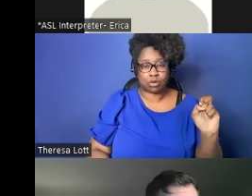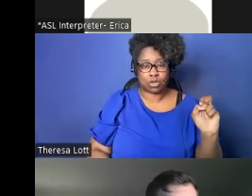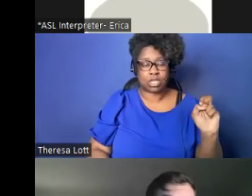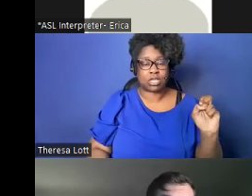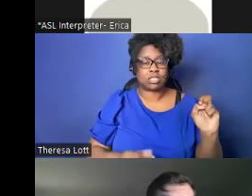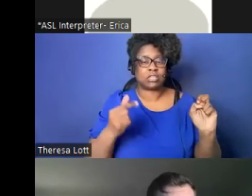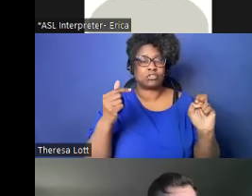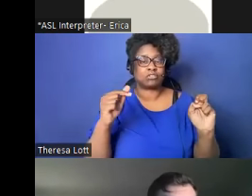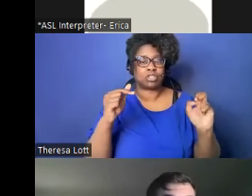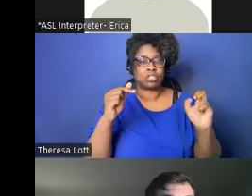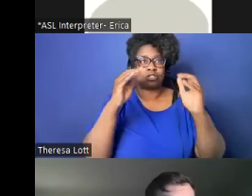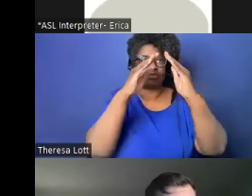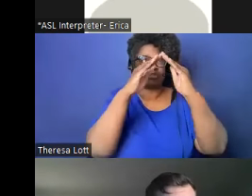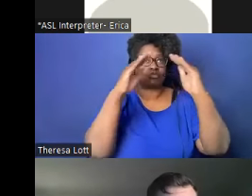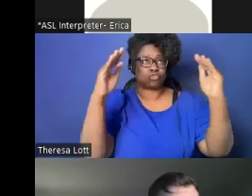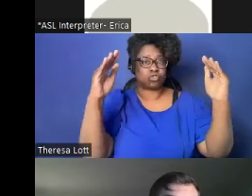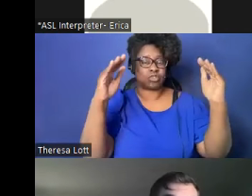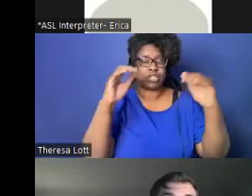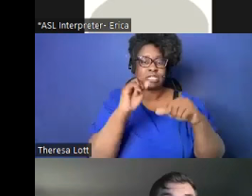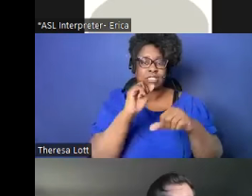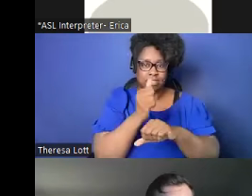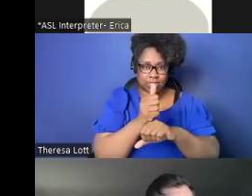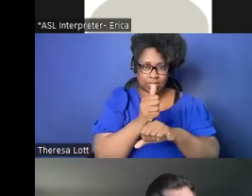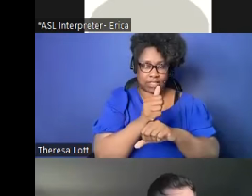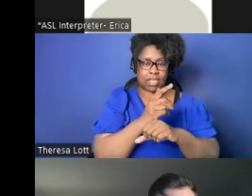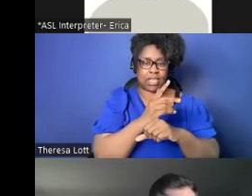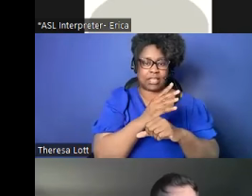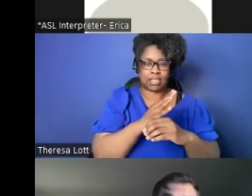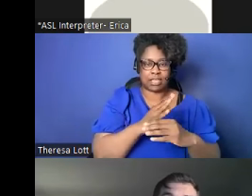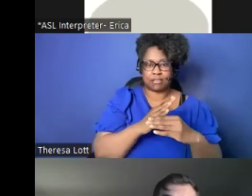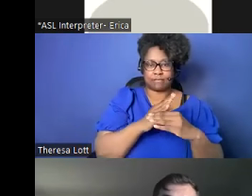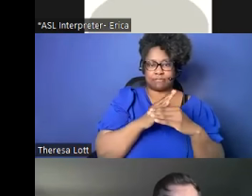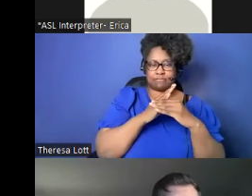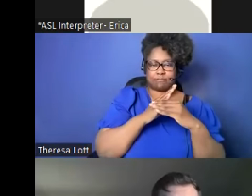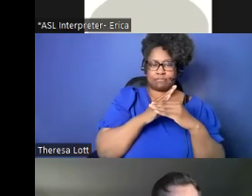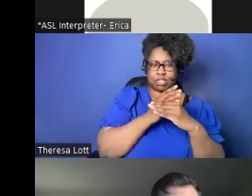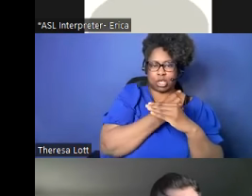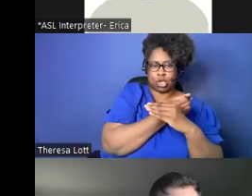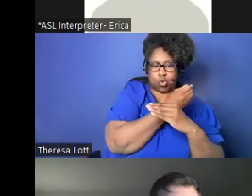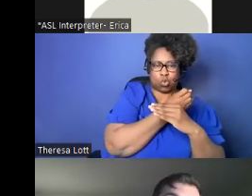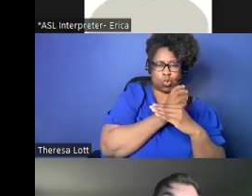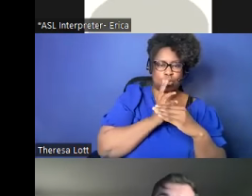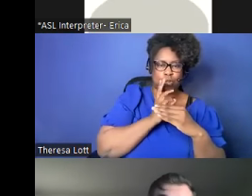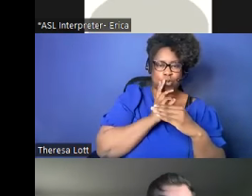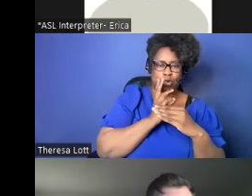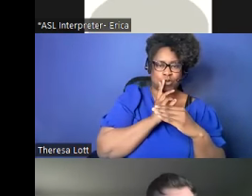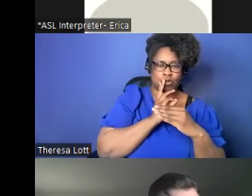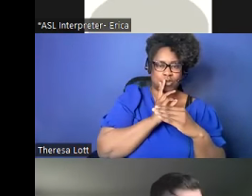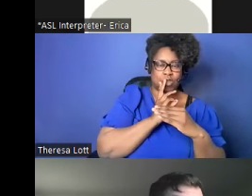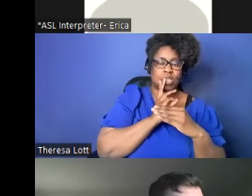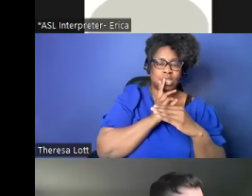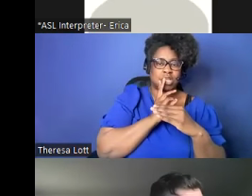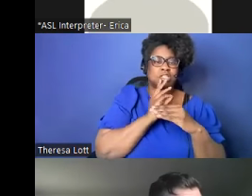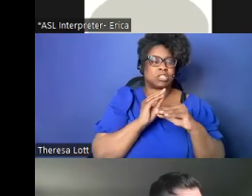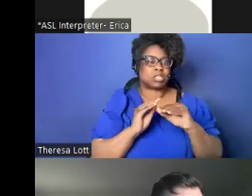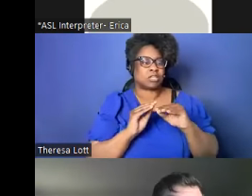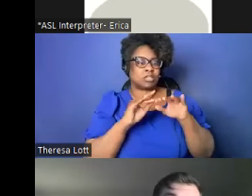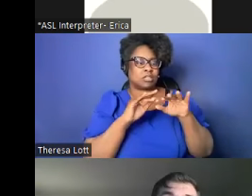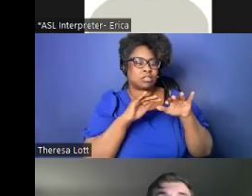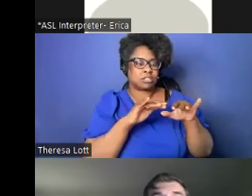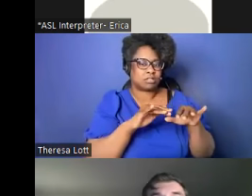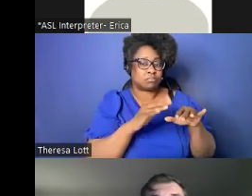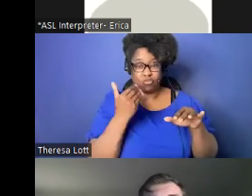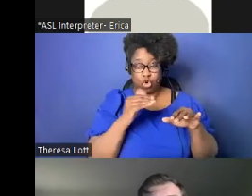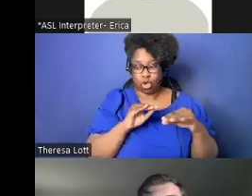green roofs, which again hold that water that would normally be runoff that goes into the system and contributes to overwhelming the